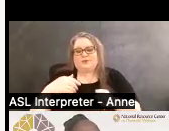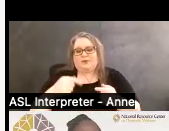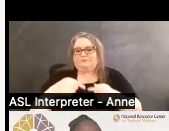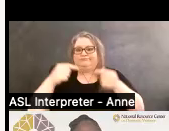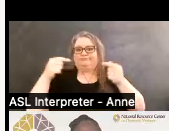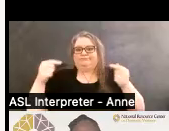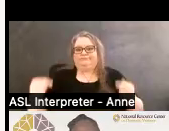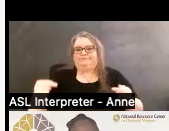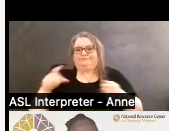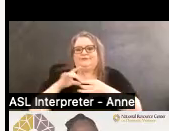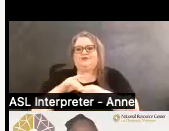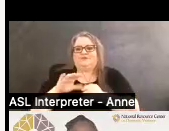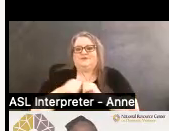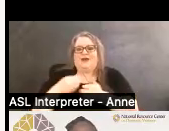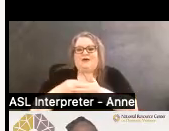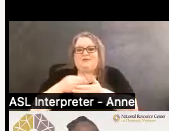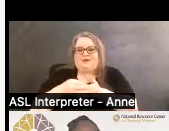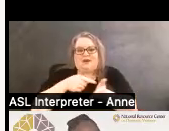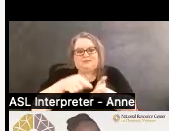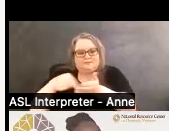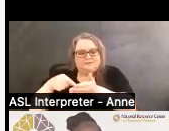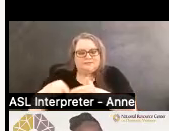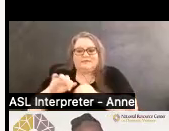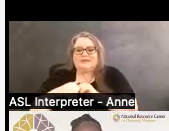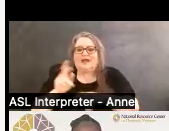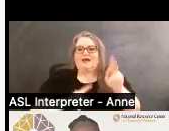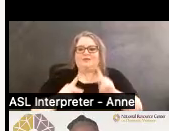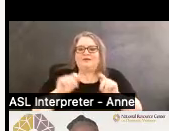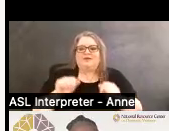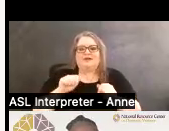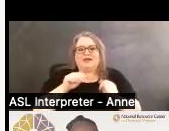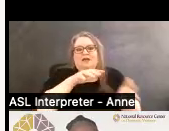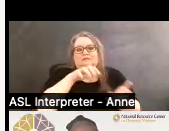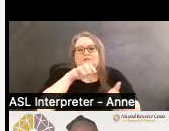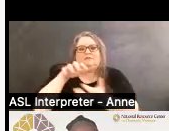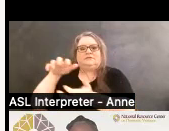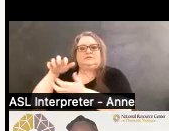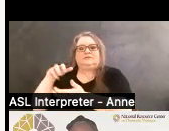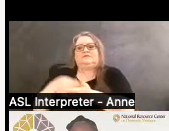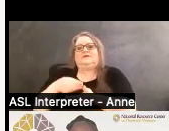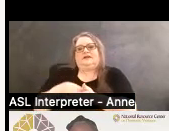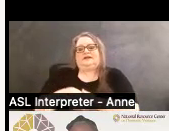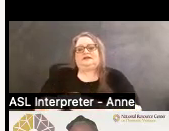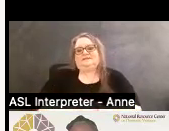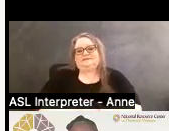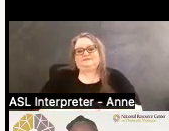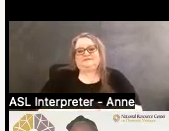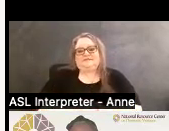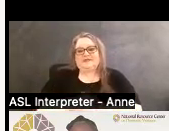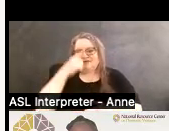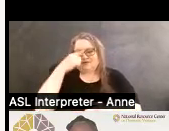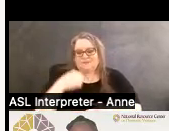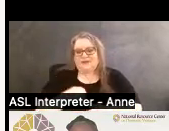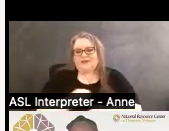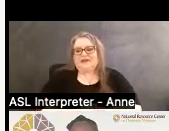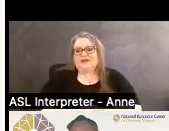how monies are spent and how people are able to receive funding. So for me, it